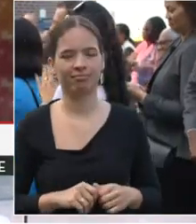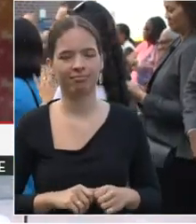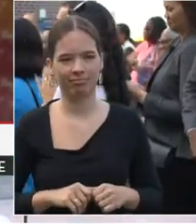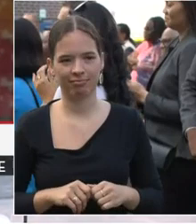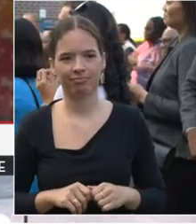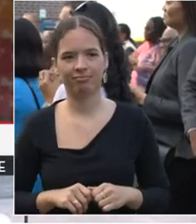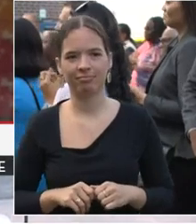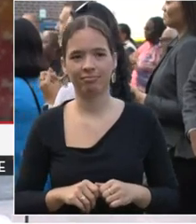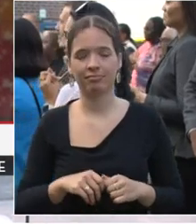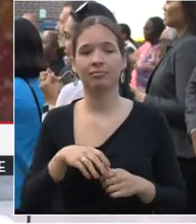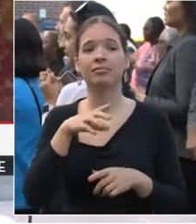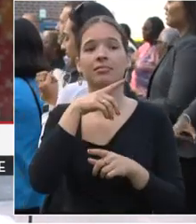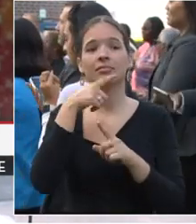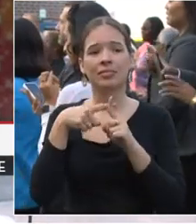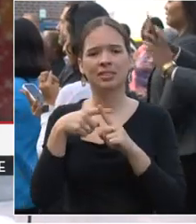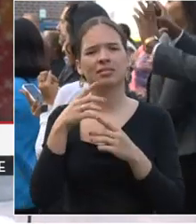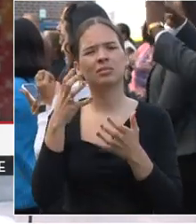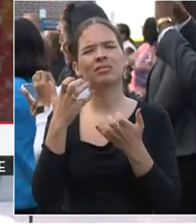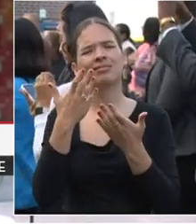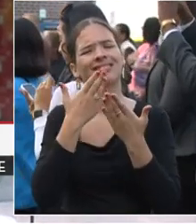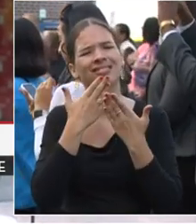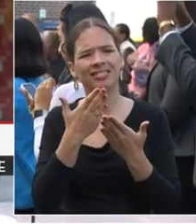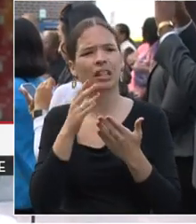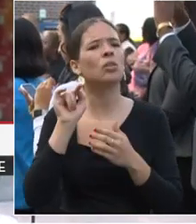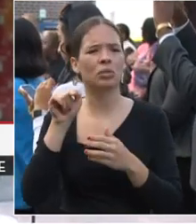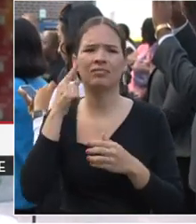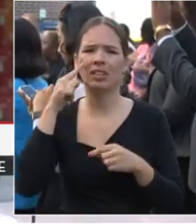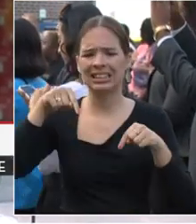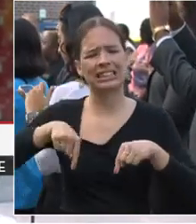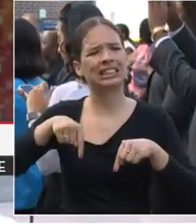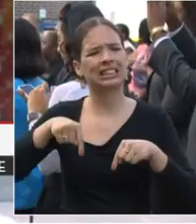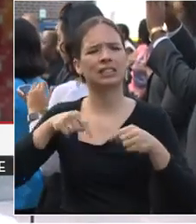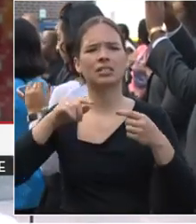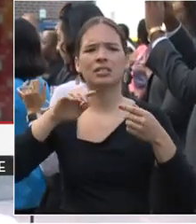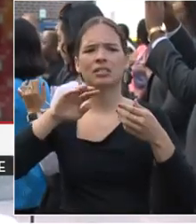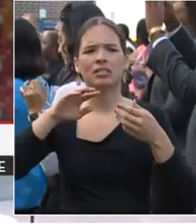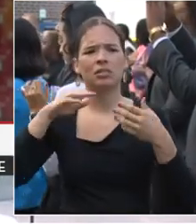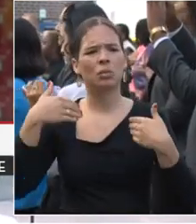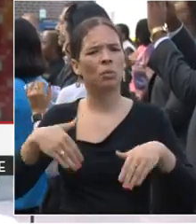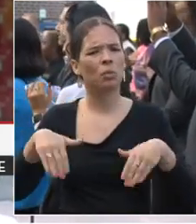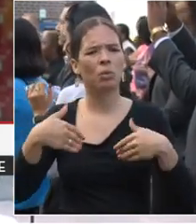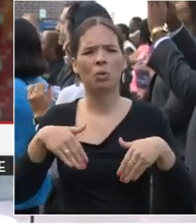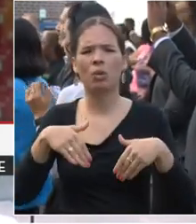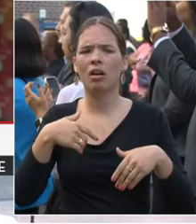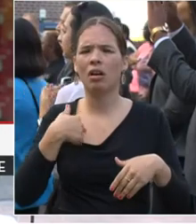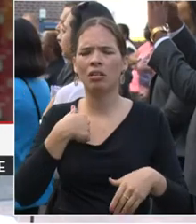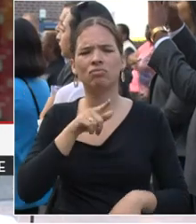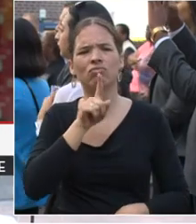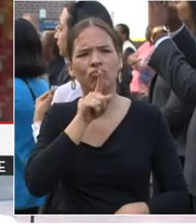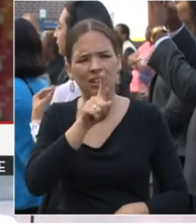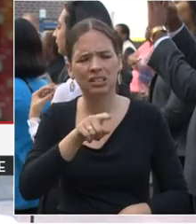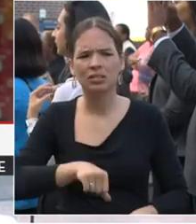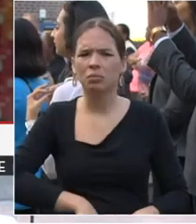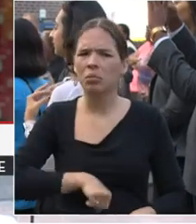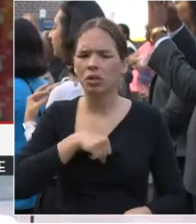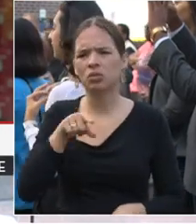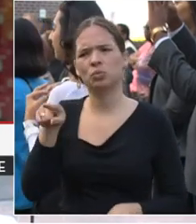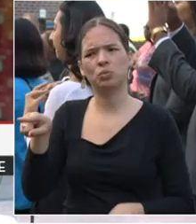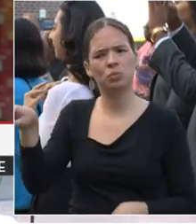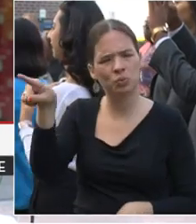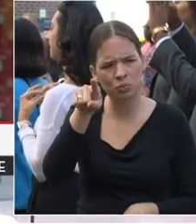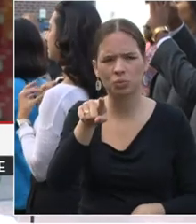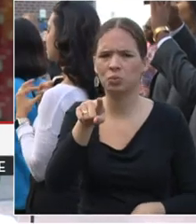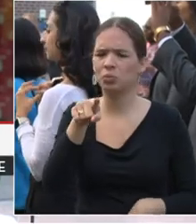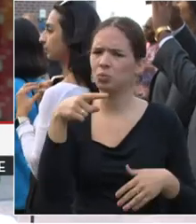And I just want to say to the community how very proud I am of you.